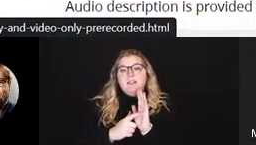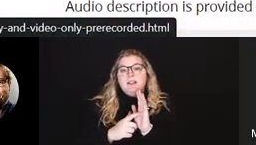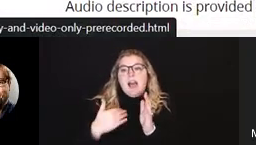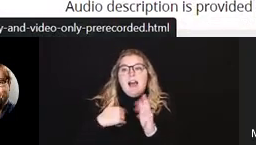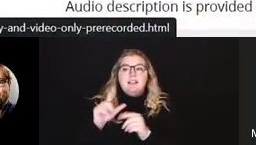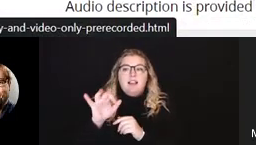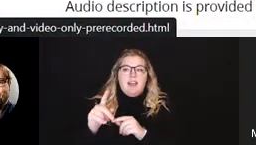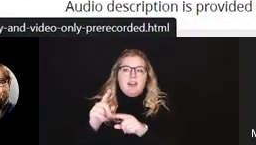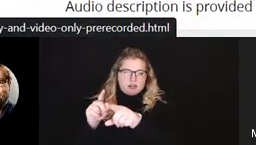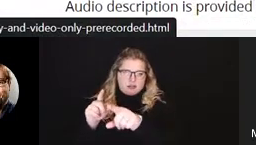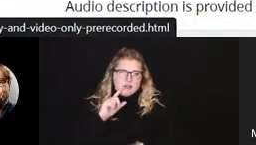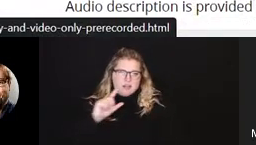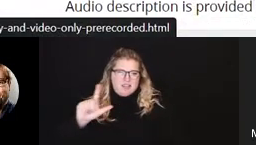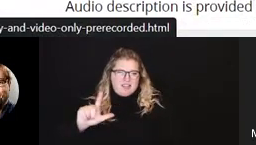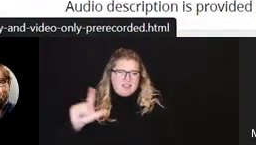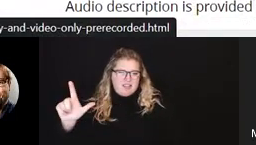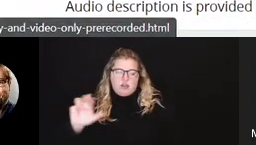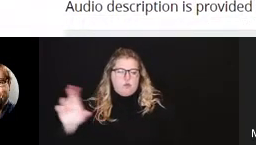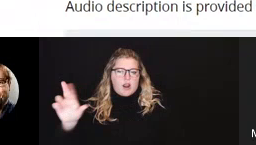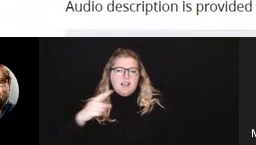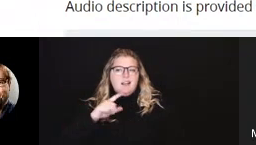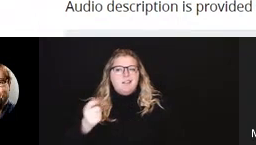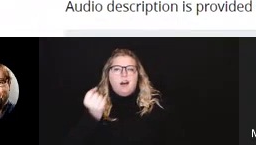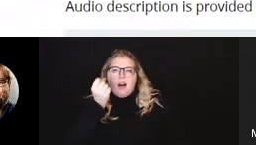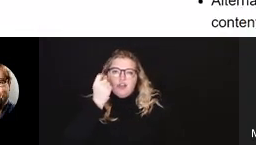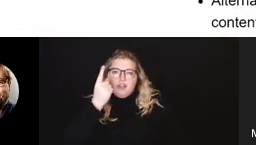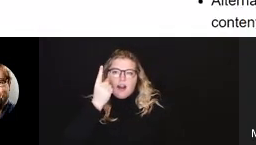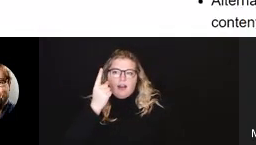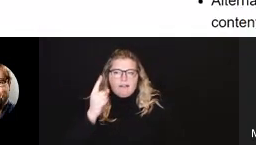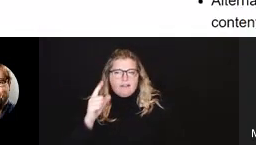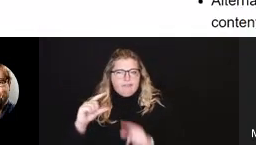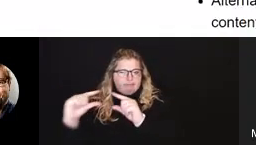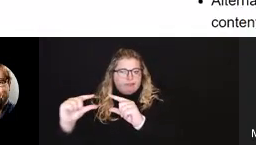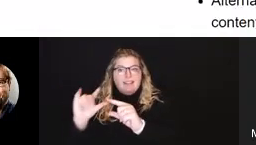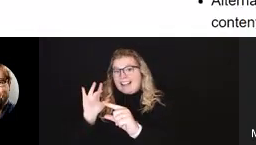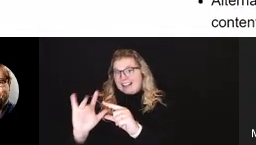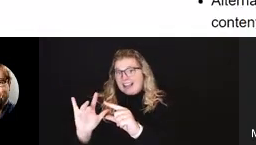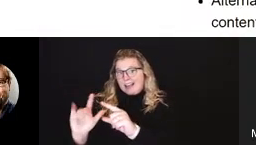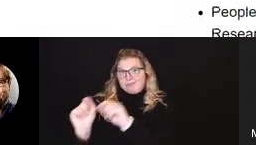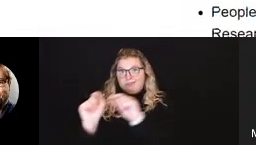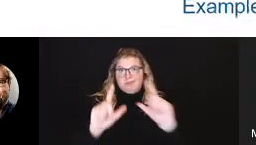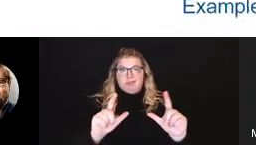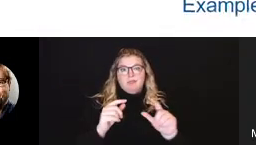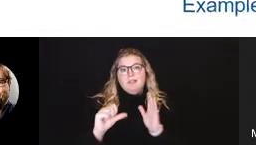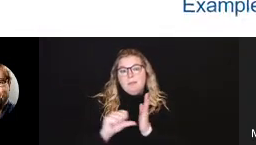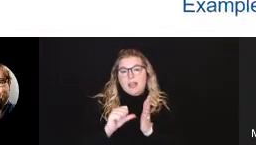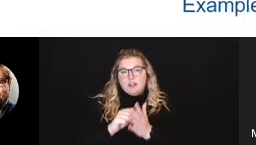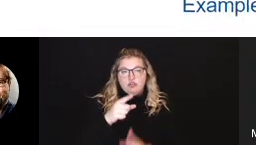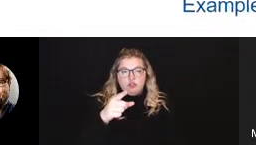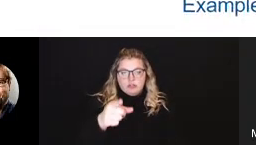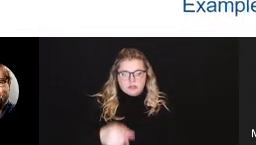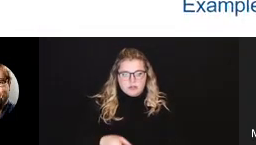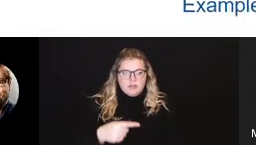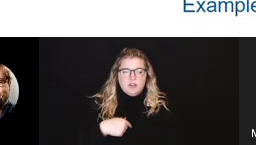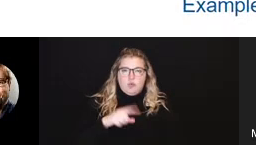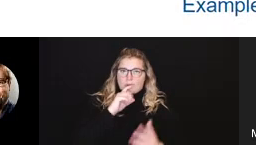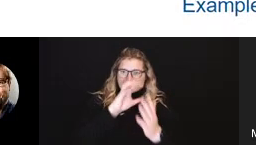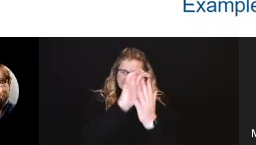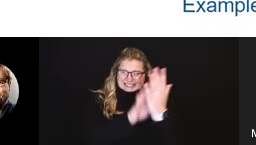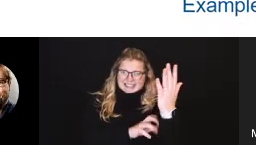of that success criterion. If I go to one of those pages, there's this great, very detailed